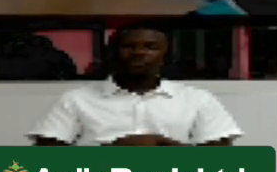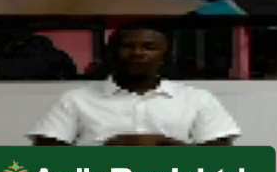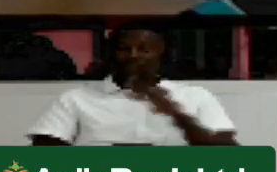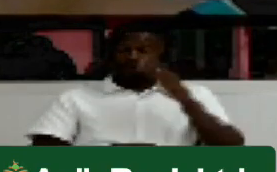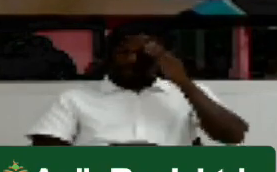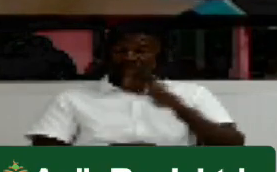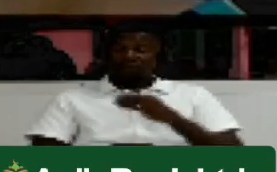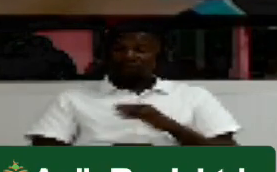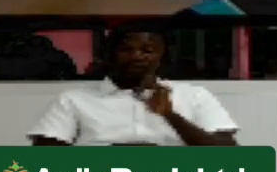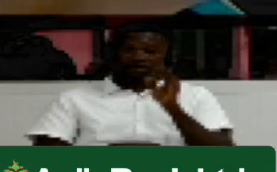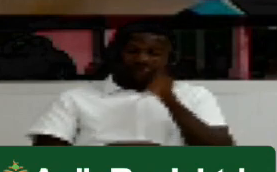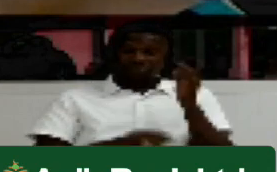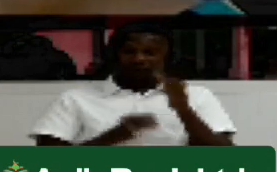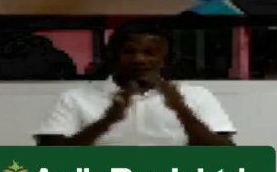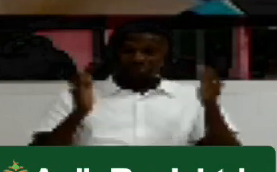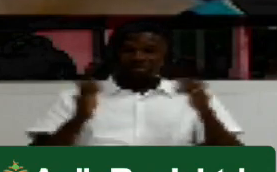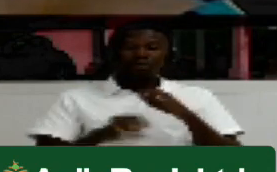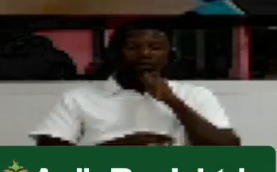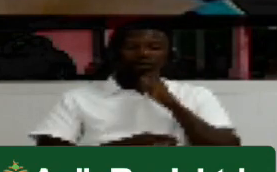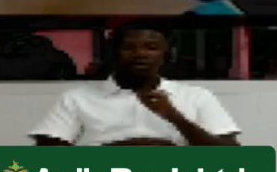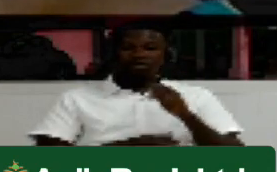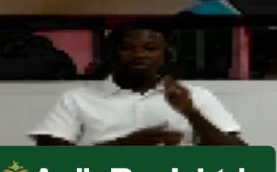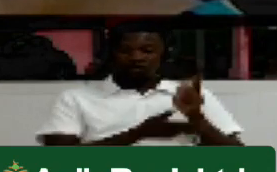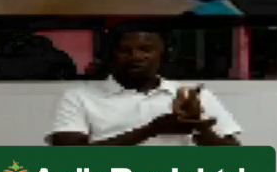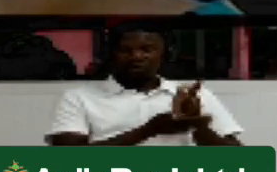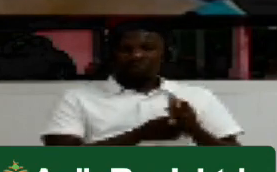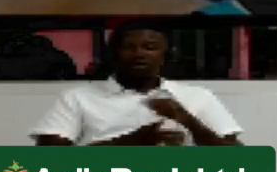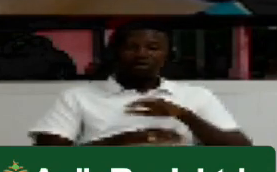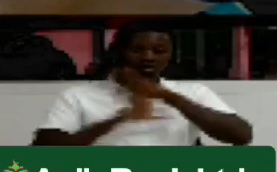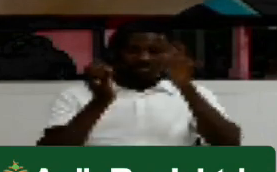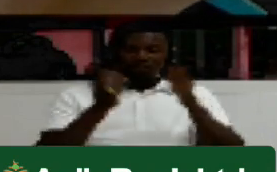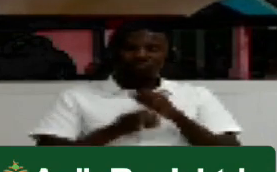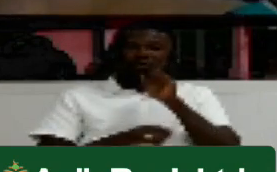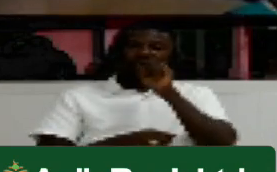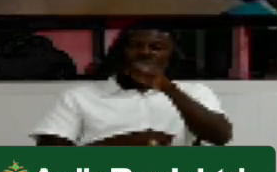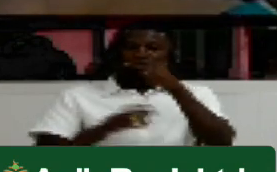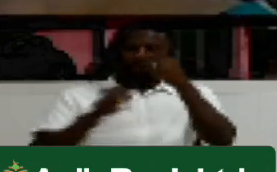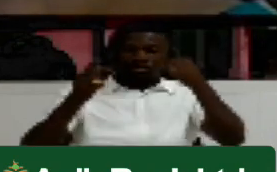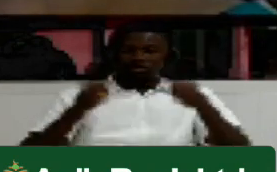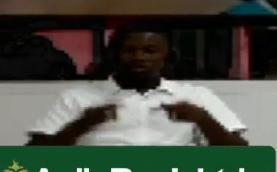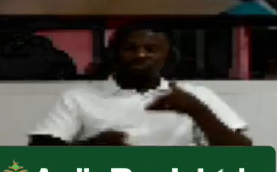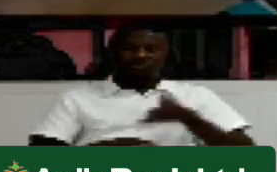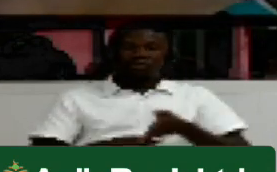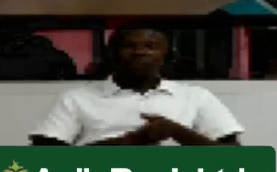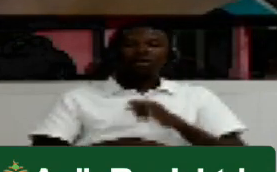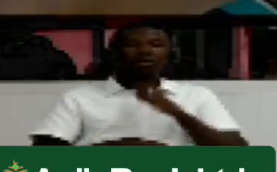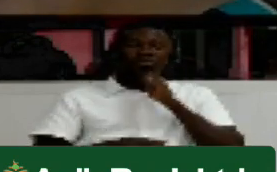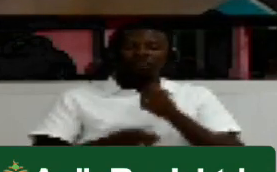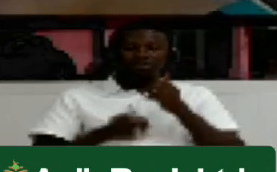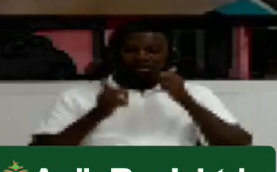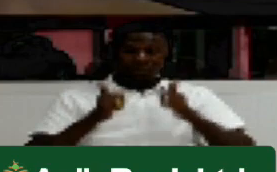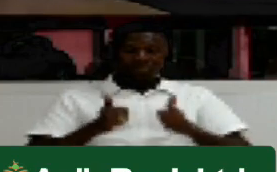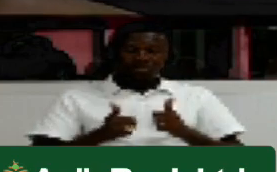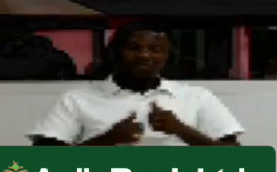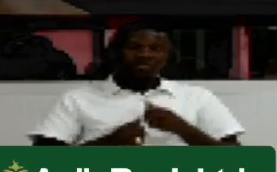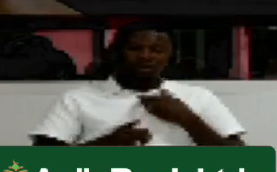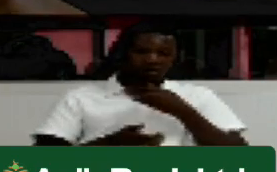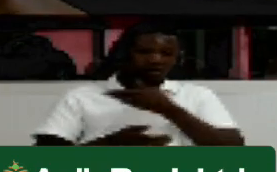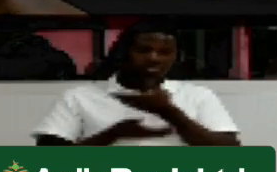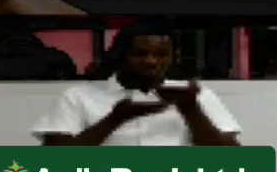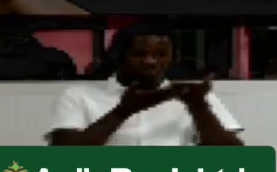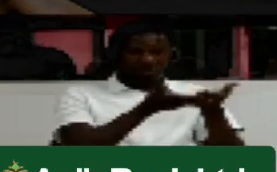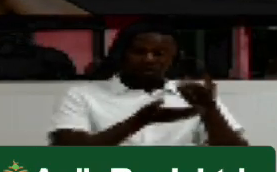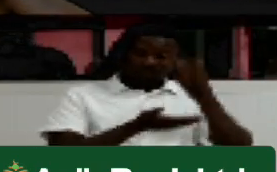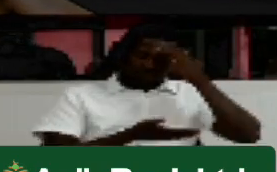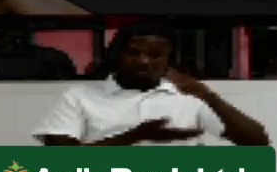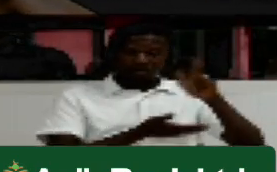Thank you very much, Mr. Witness. That is all for your testimony today. Thank you. Mr. Chairman, I hand you over to the witness for any questions